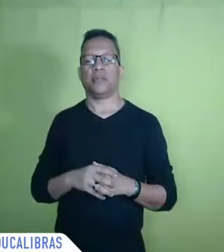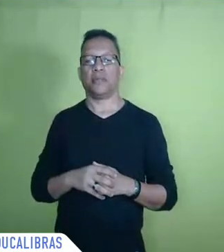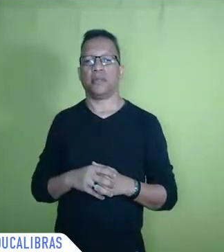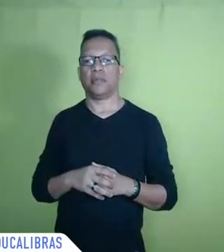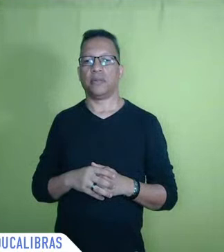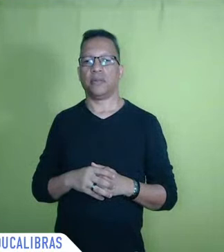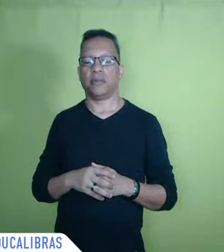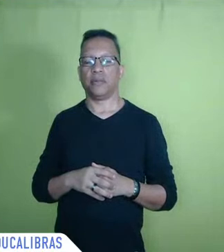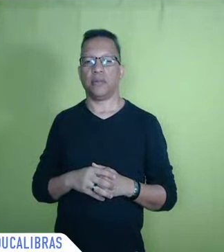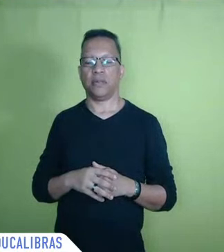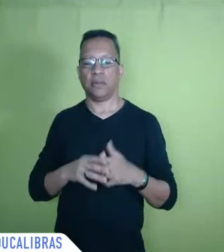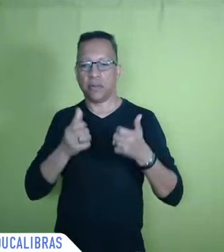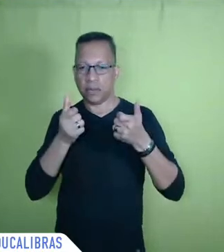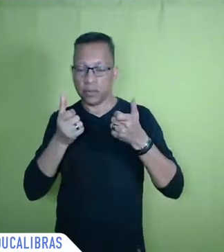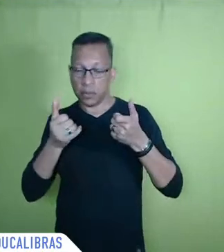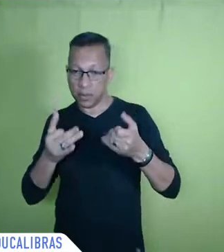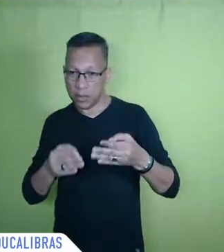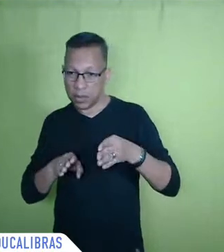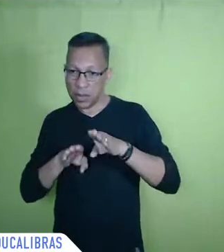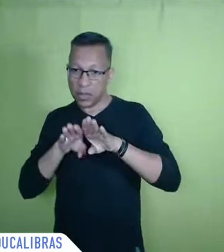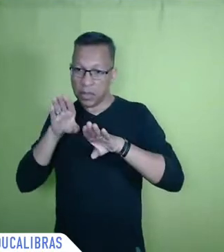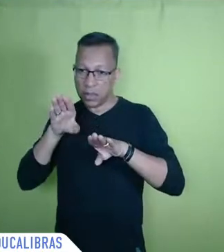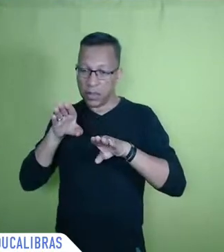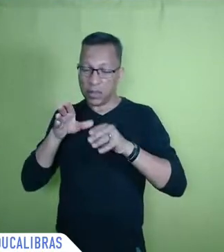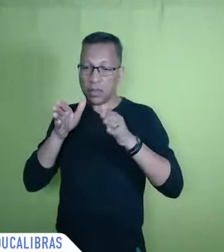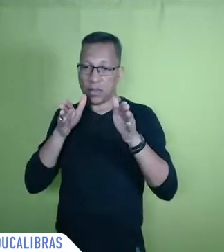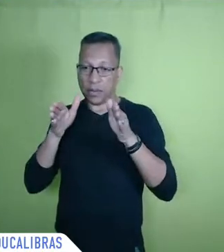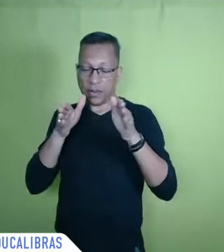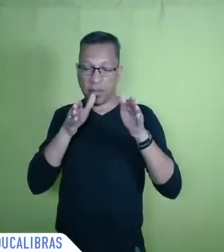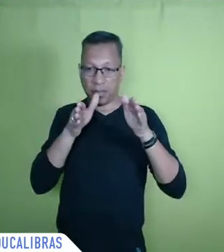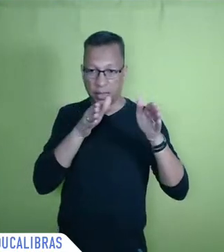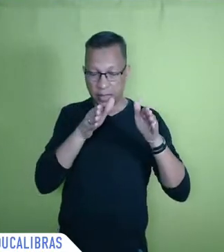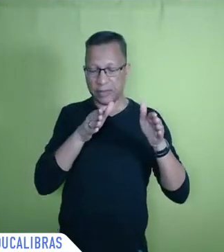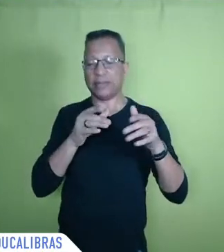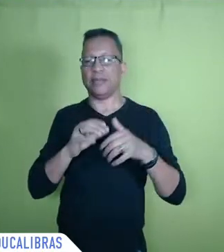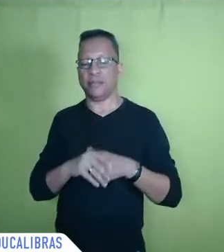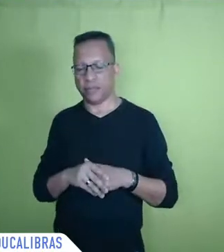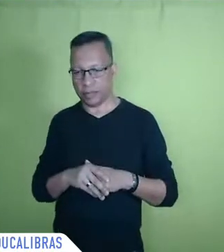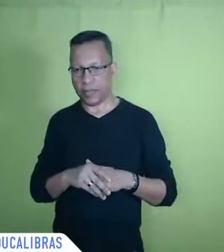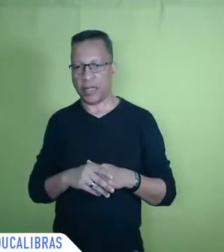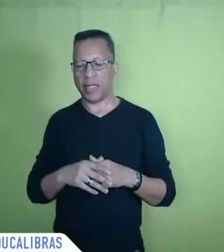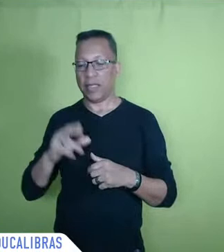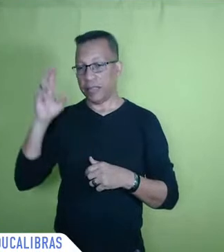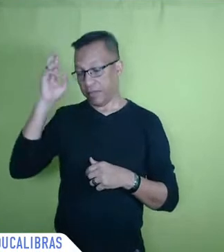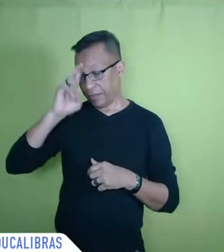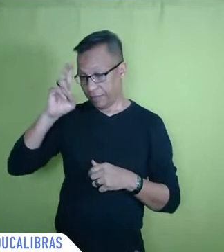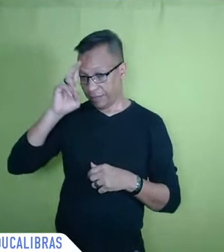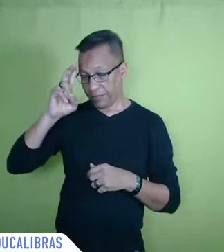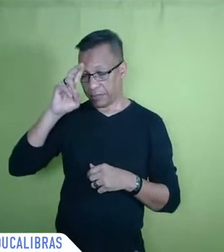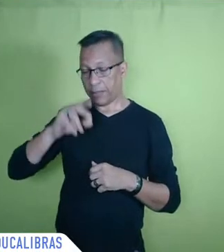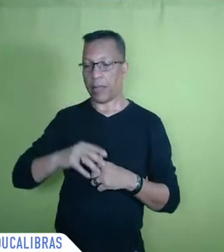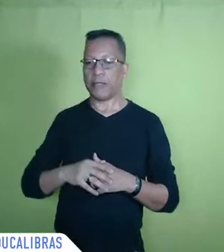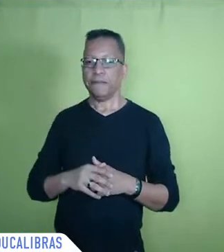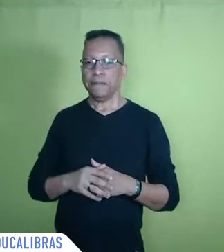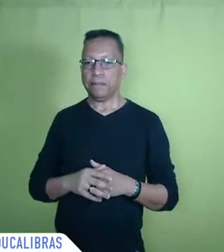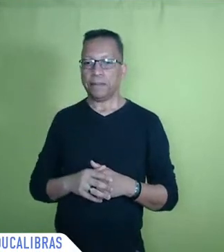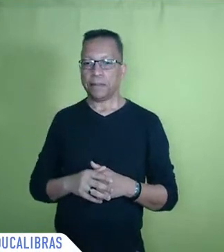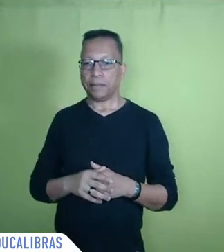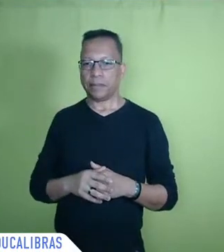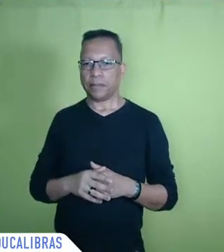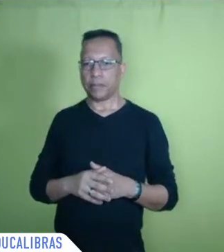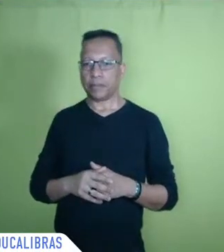lasting social and political factors drive lasting forms of inequality and